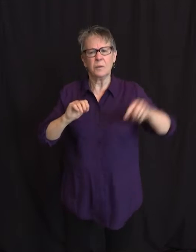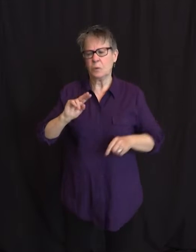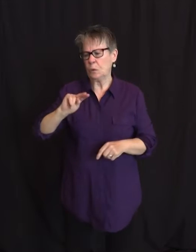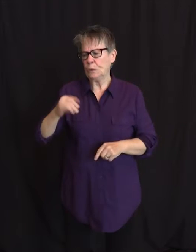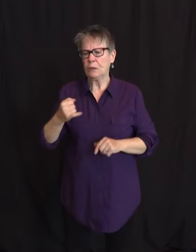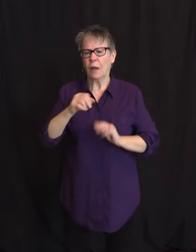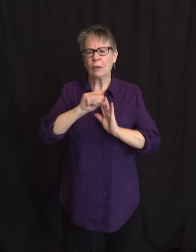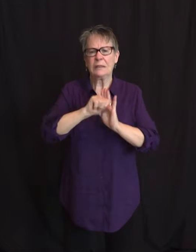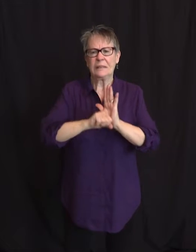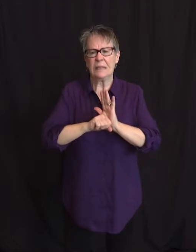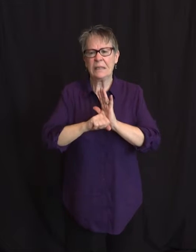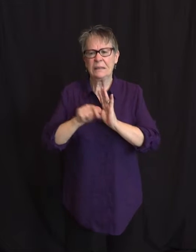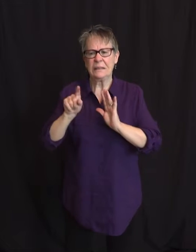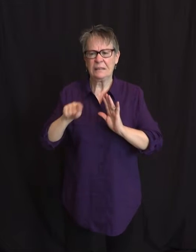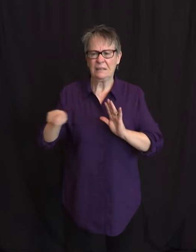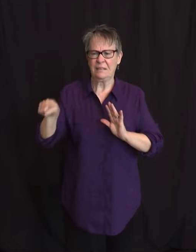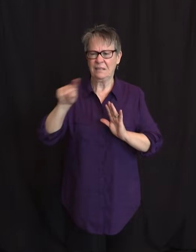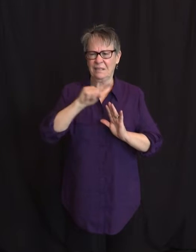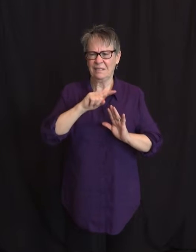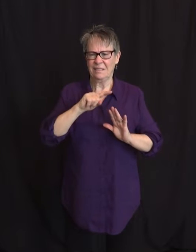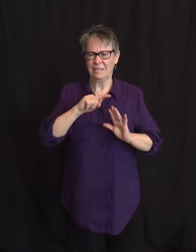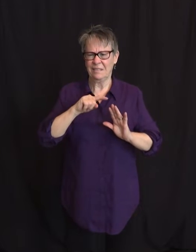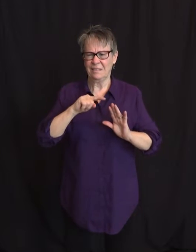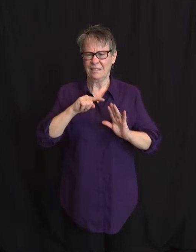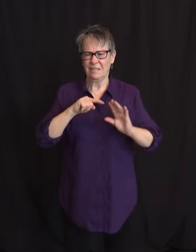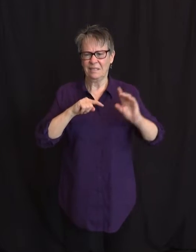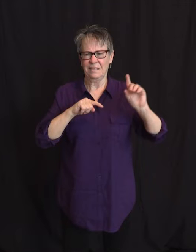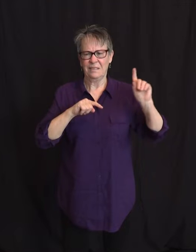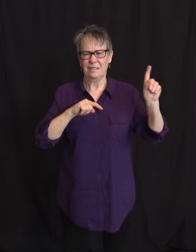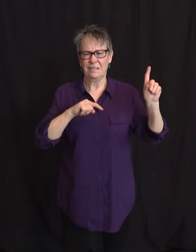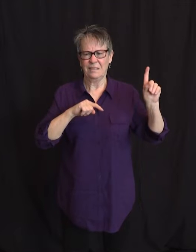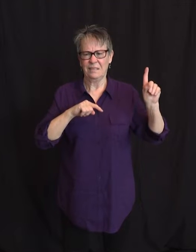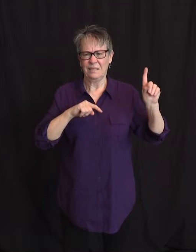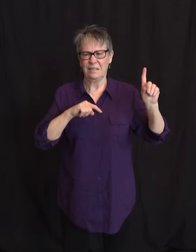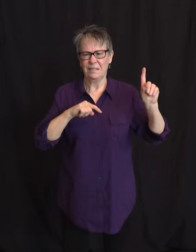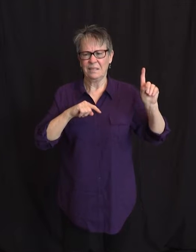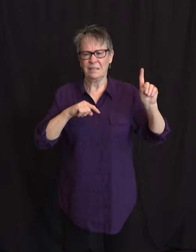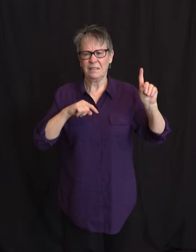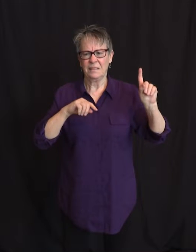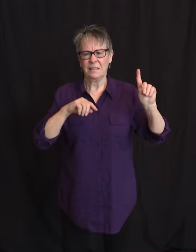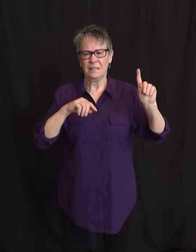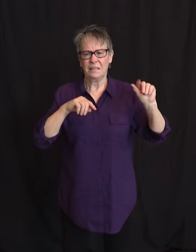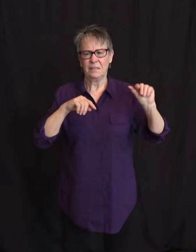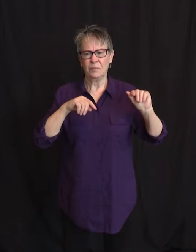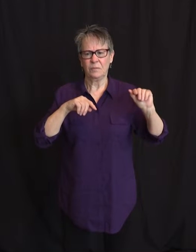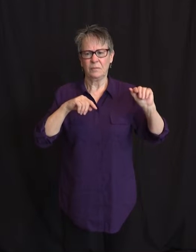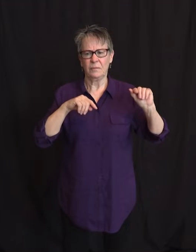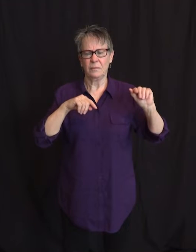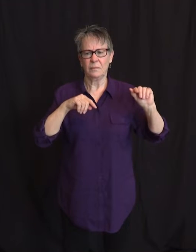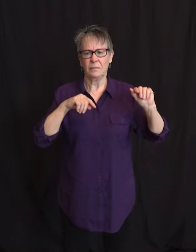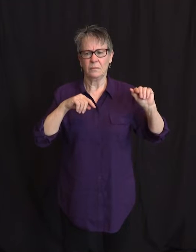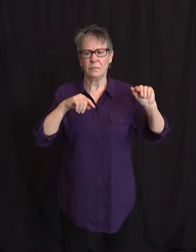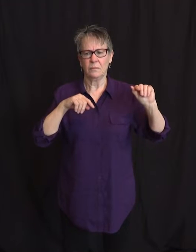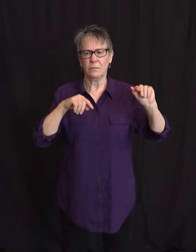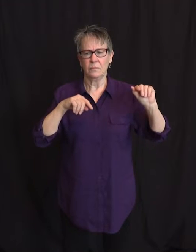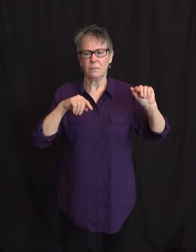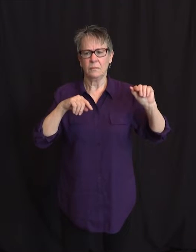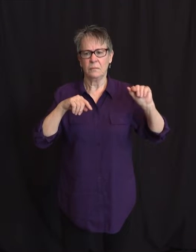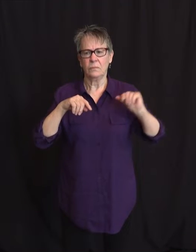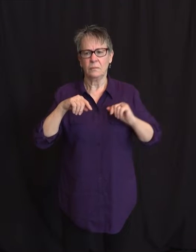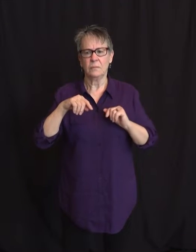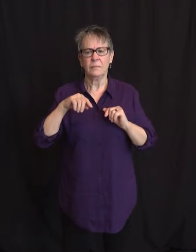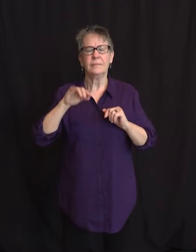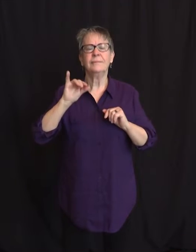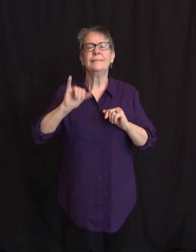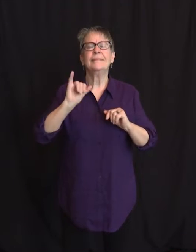for some reason, that they cannot use this money to compensate for lost revenues due to the